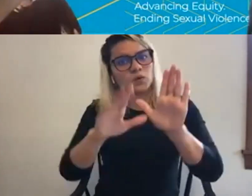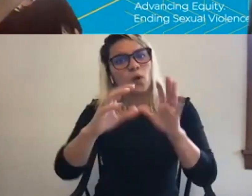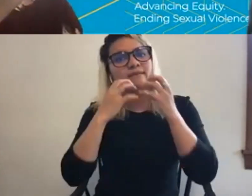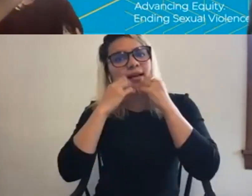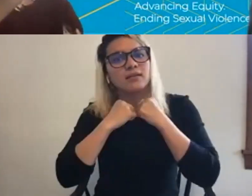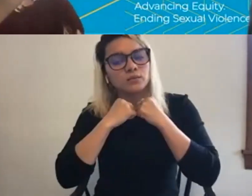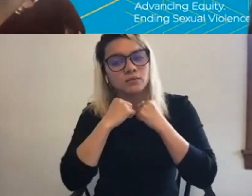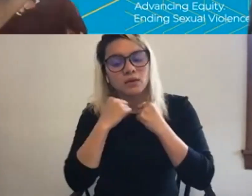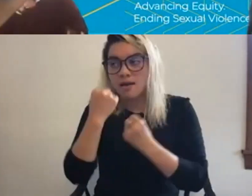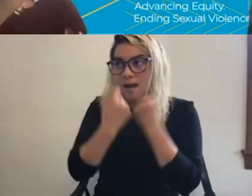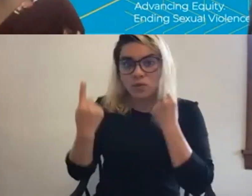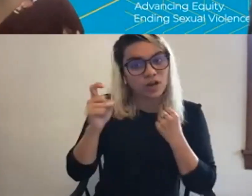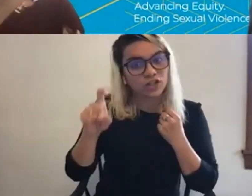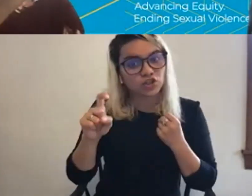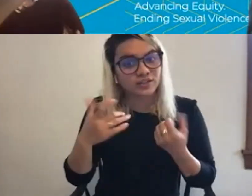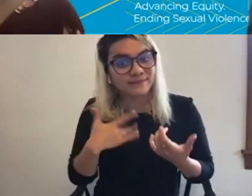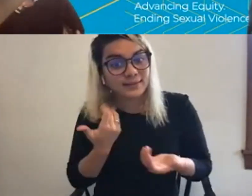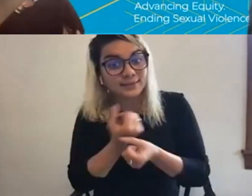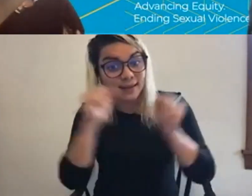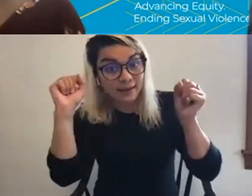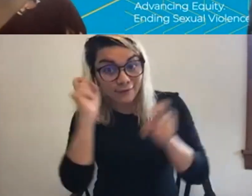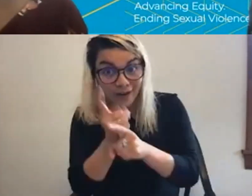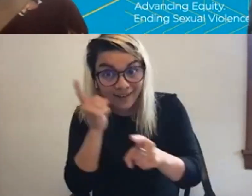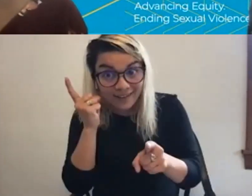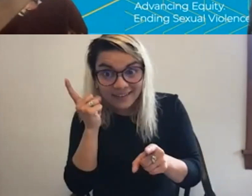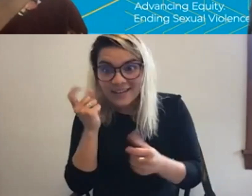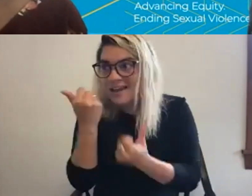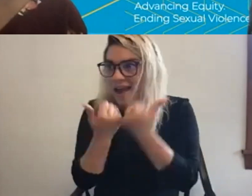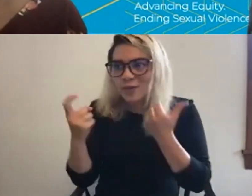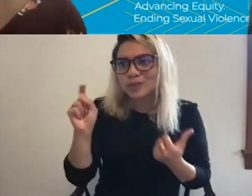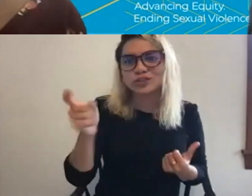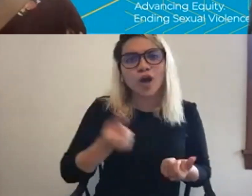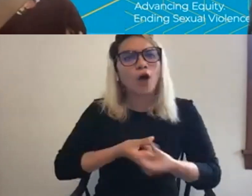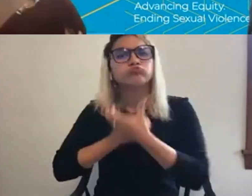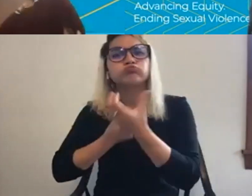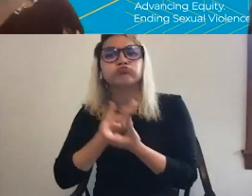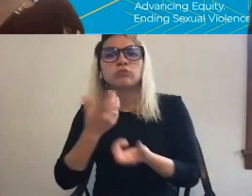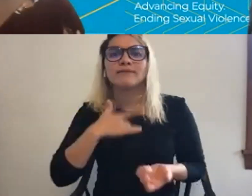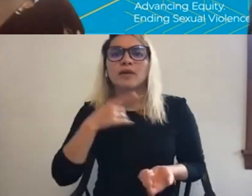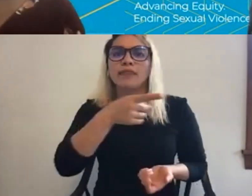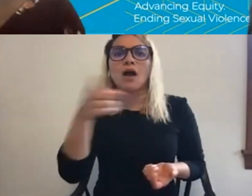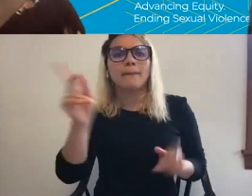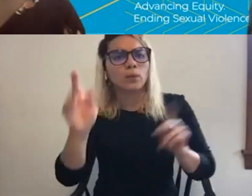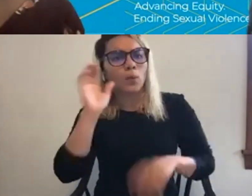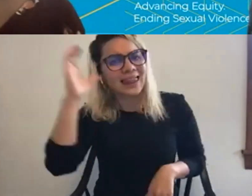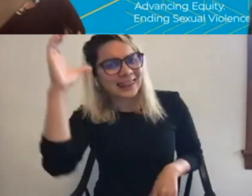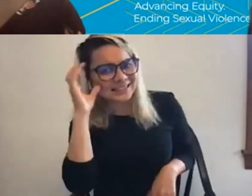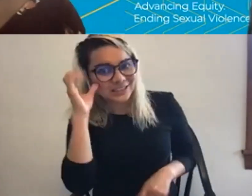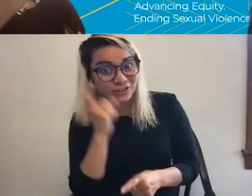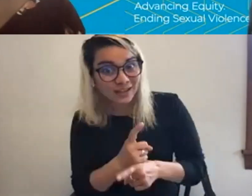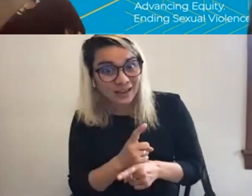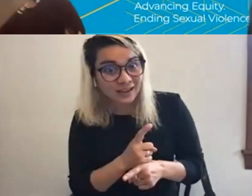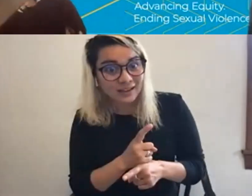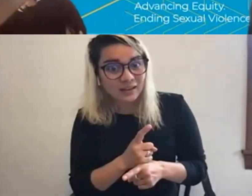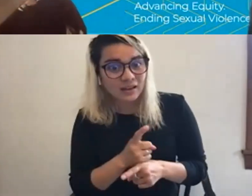safe. Everyone should be able to have their voices heard, and they should feel confident in knowing that their voices will be